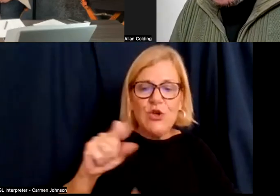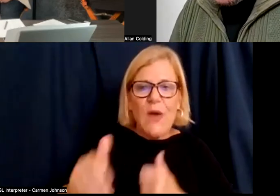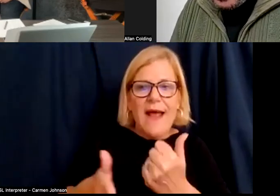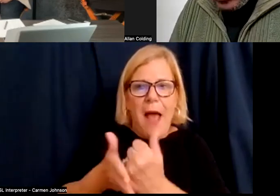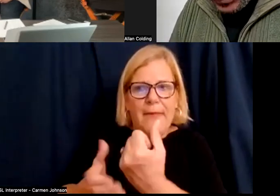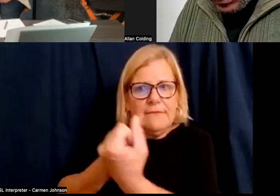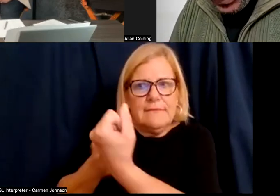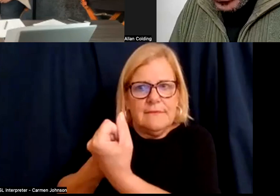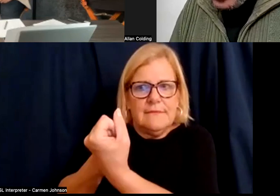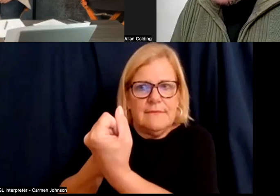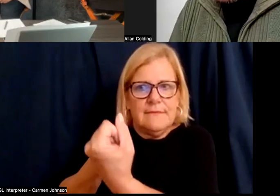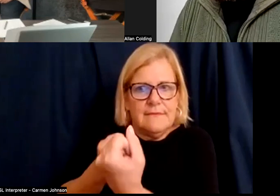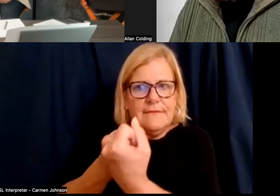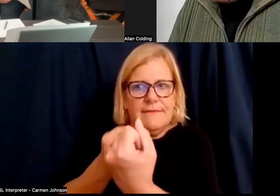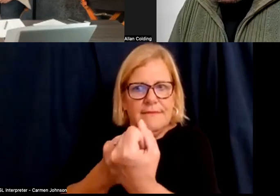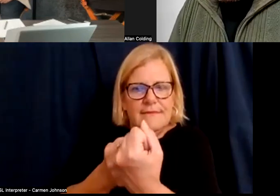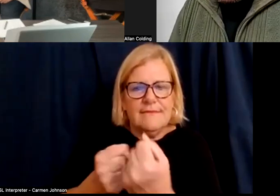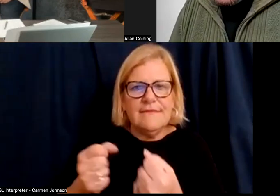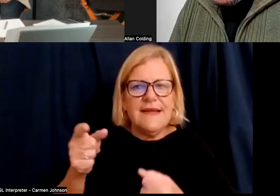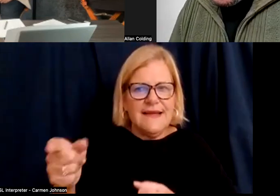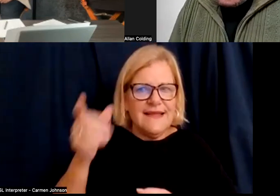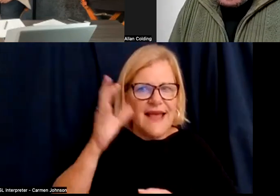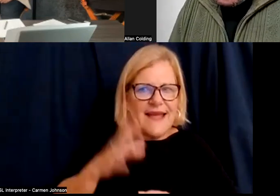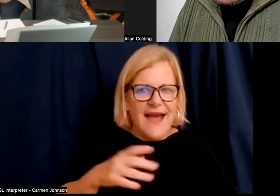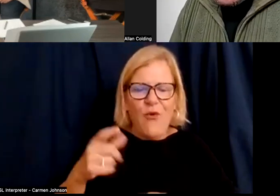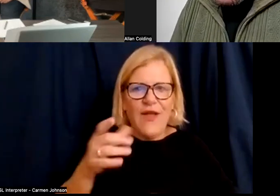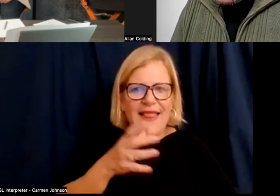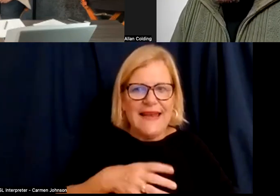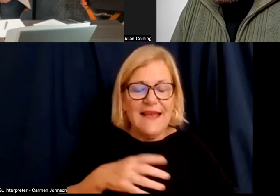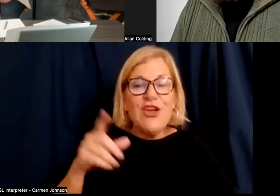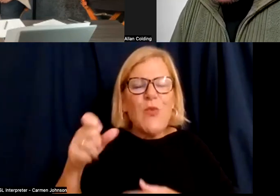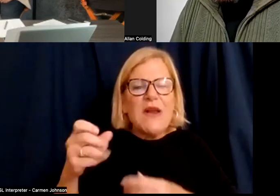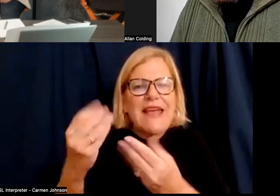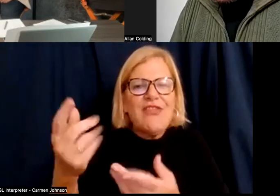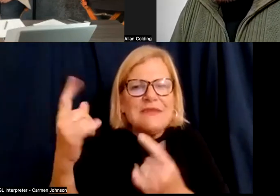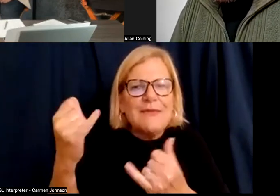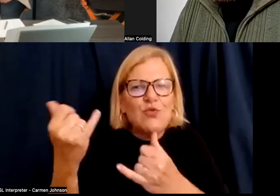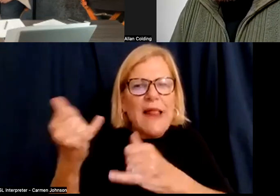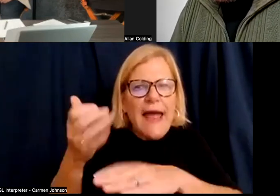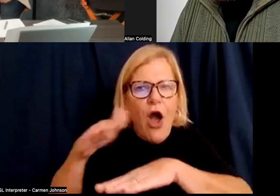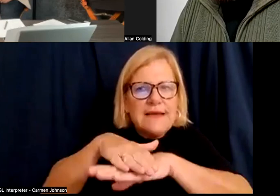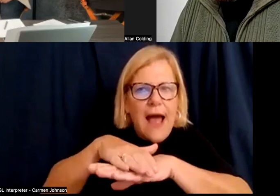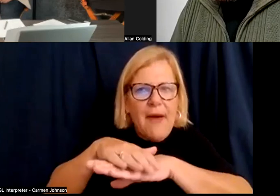guy or that lady, and you want to give them something to play on.